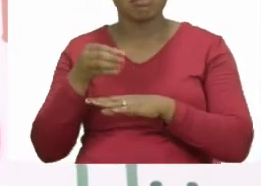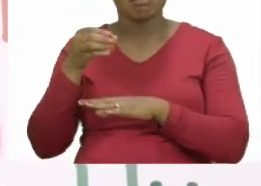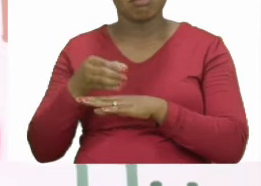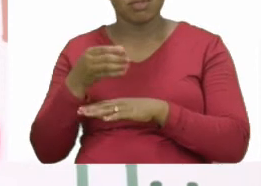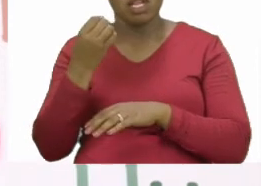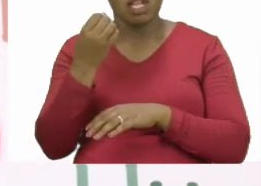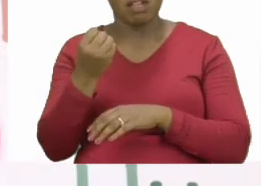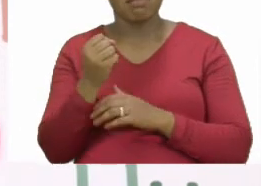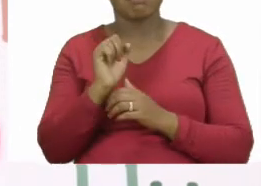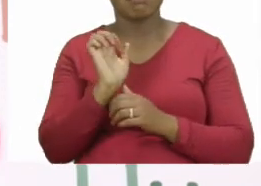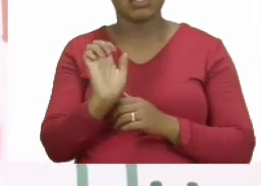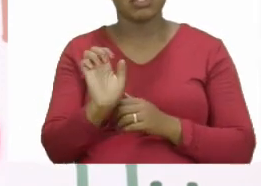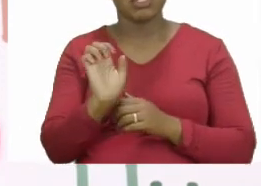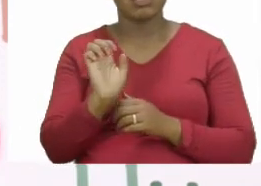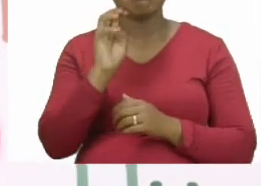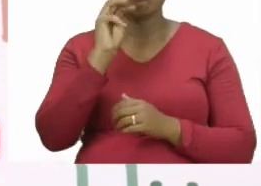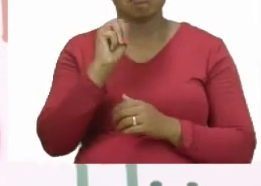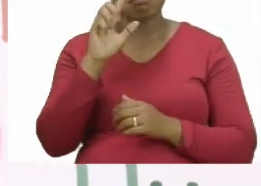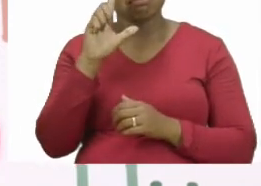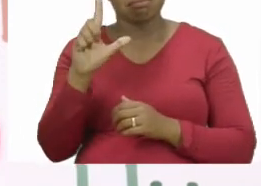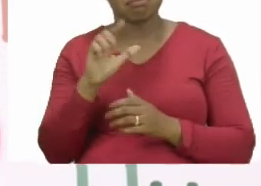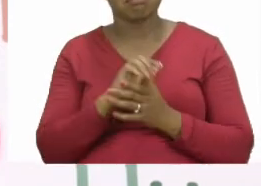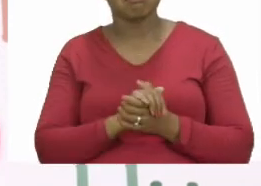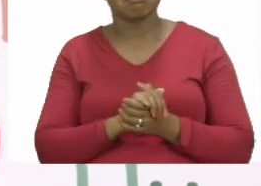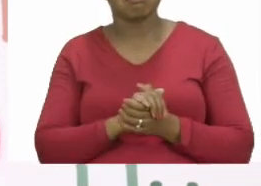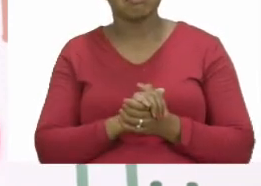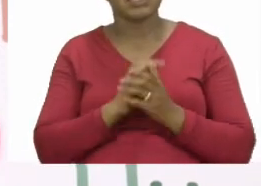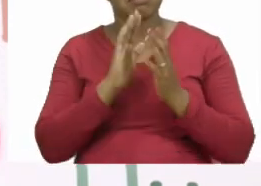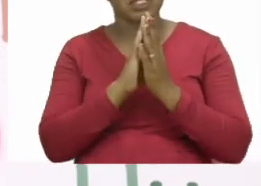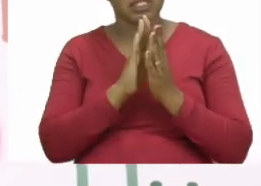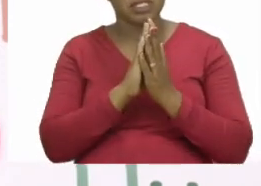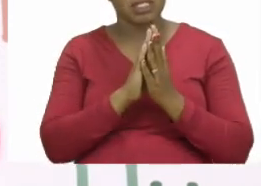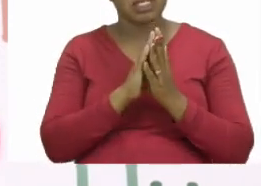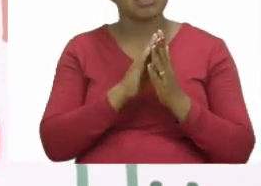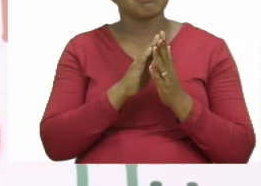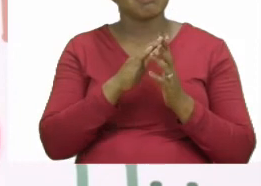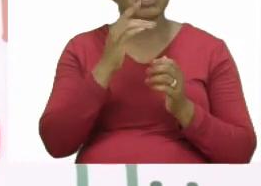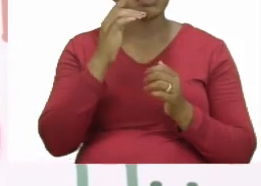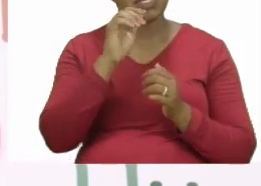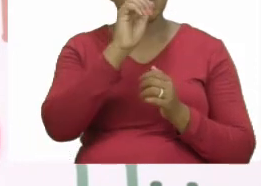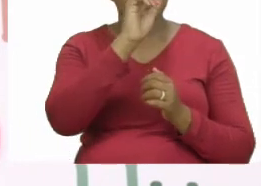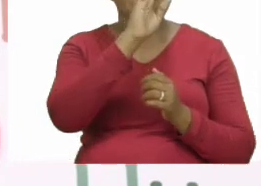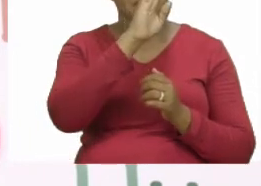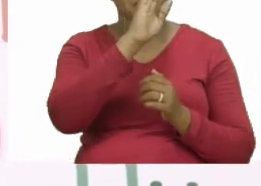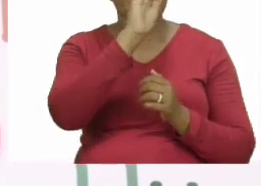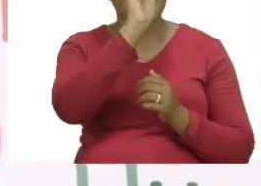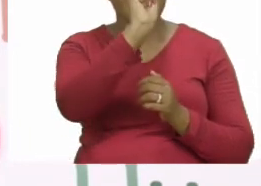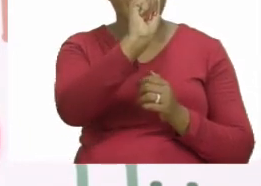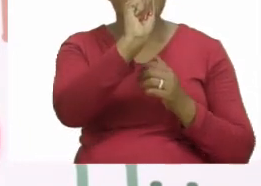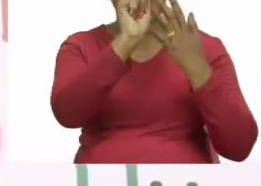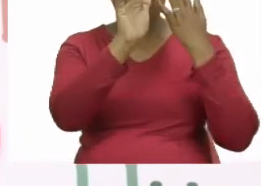to a certain capacity. So you need to look at B, C, D and E, check